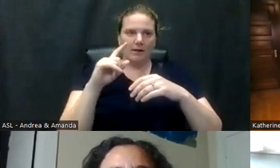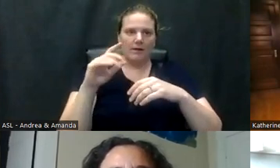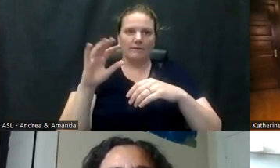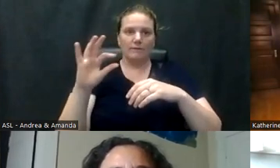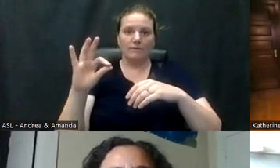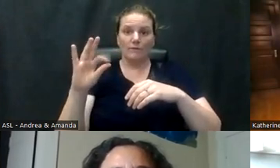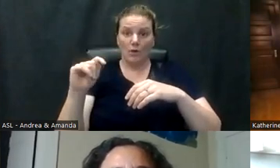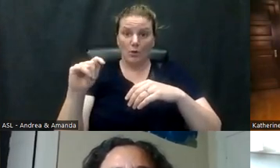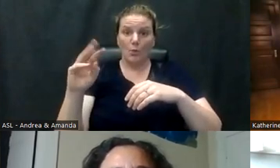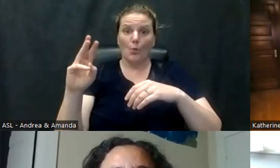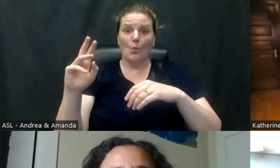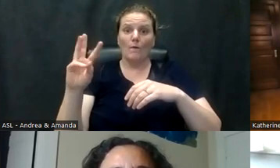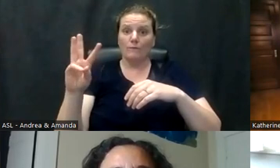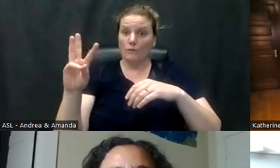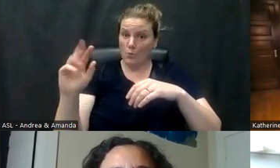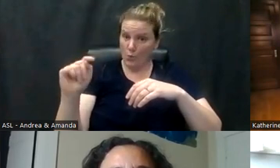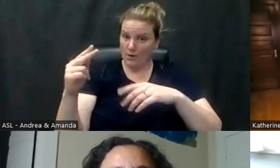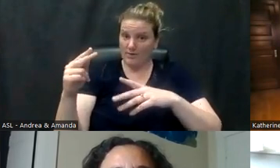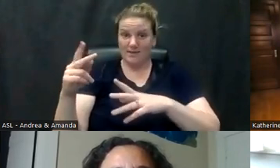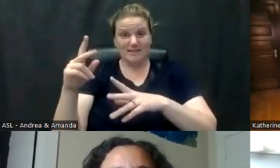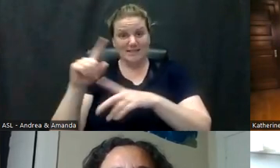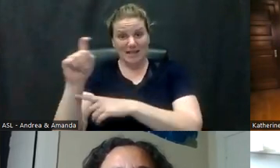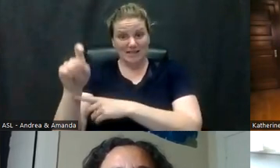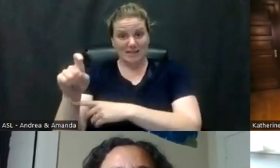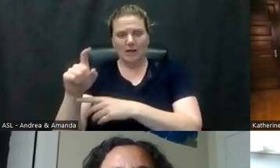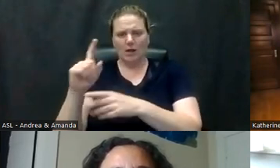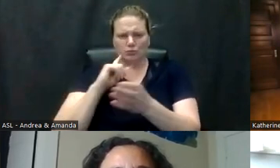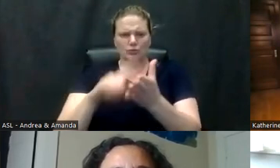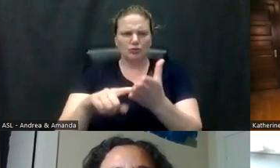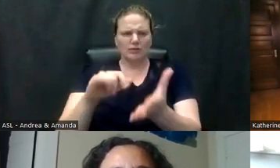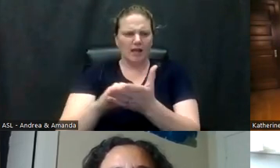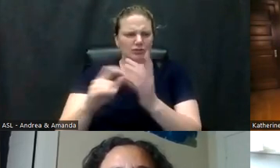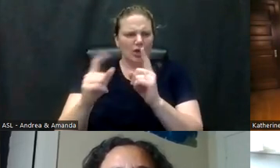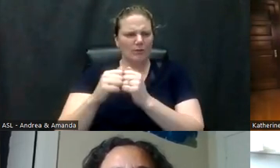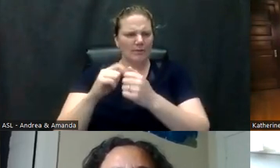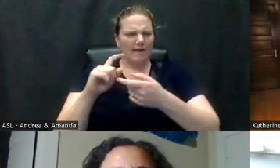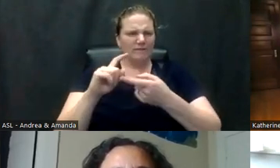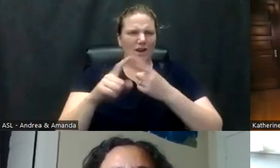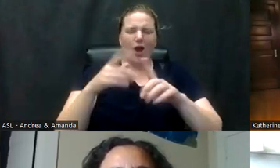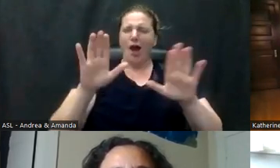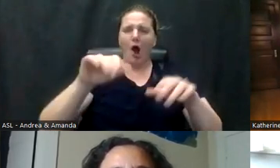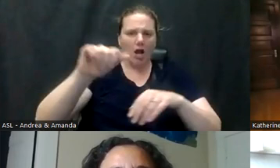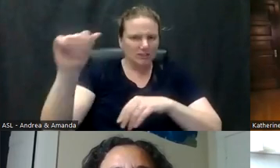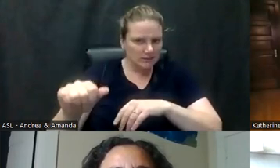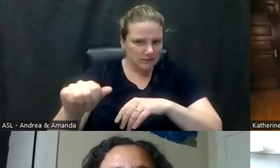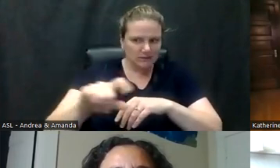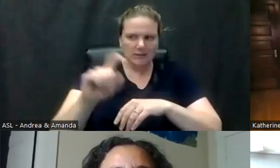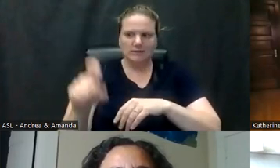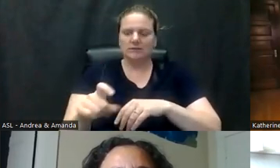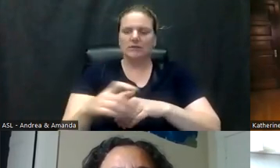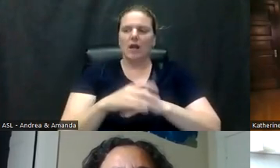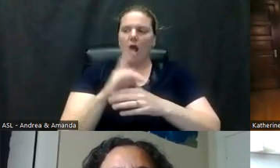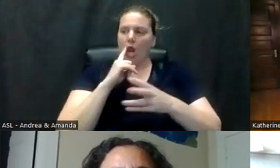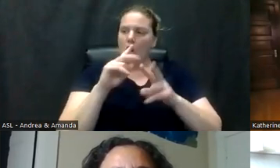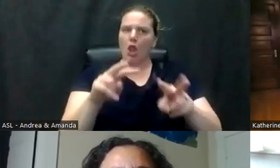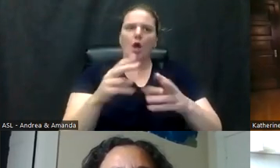when I went to do the research for the Fort Worth, I realized, I talked to a friend like, it's Austin, Texas. So I have looked at